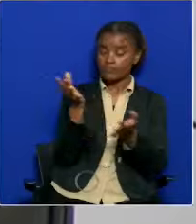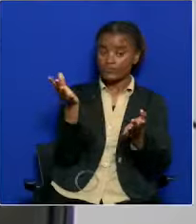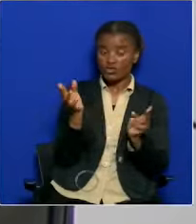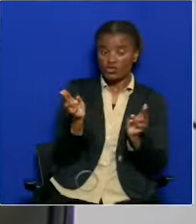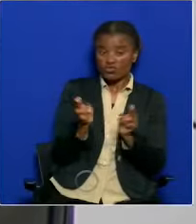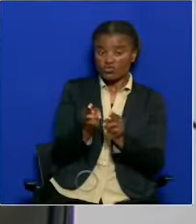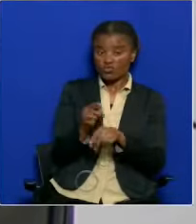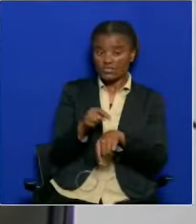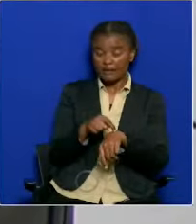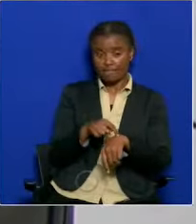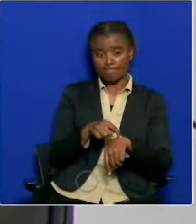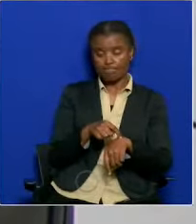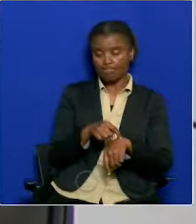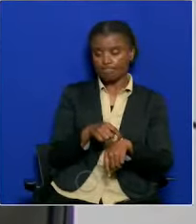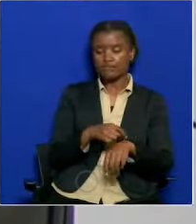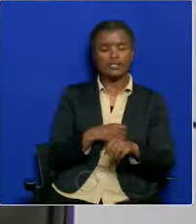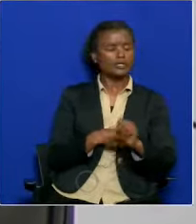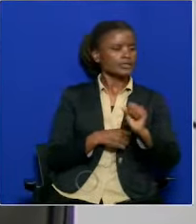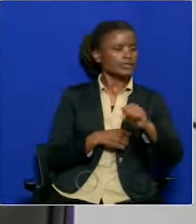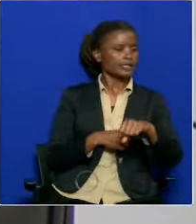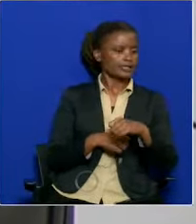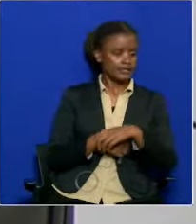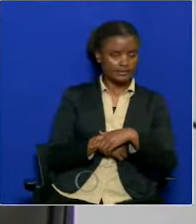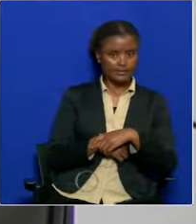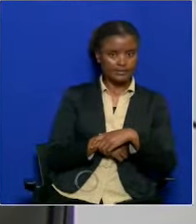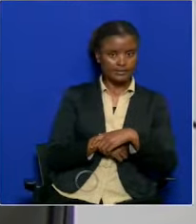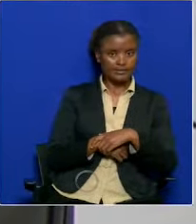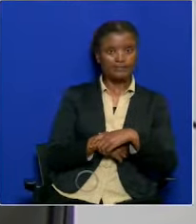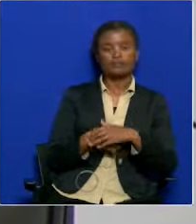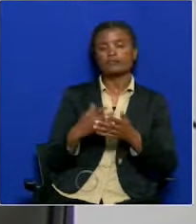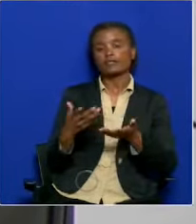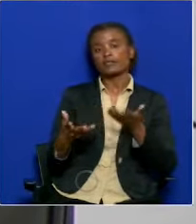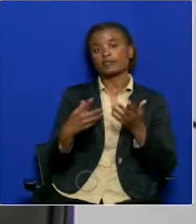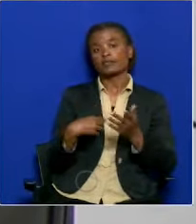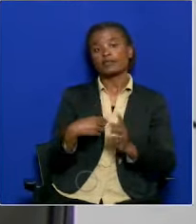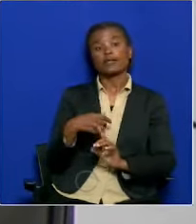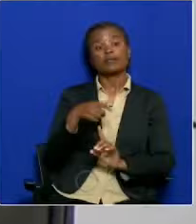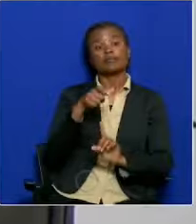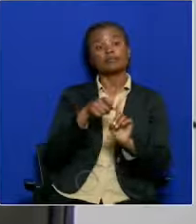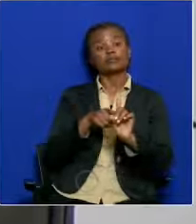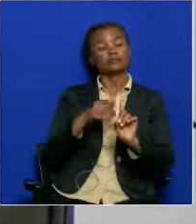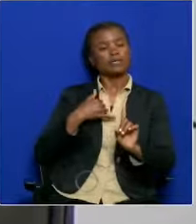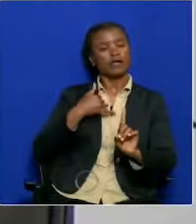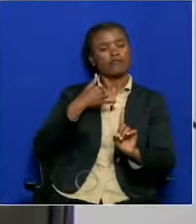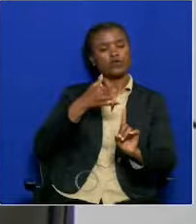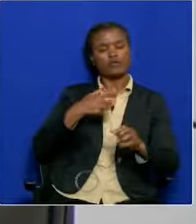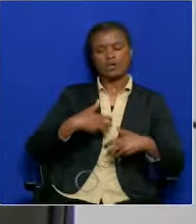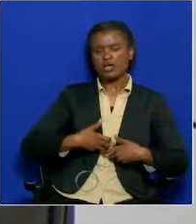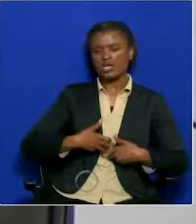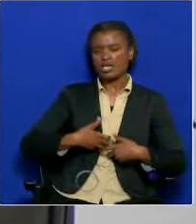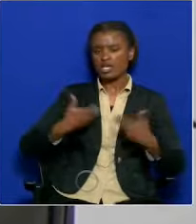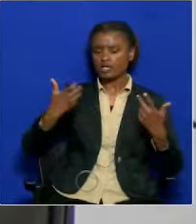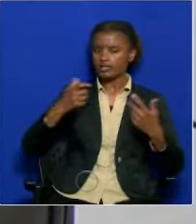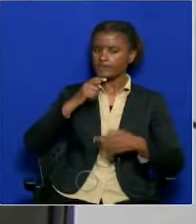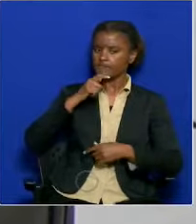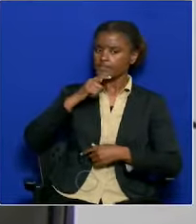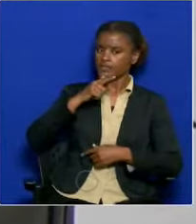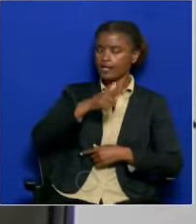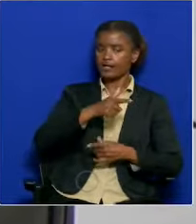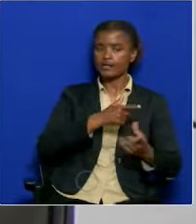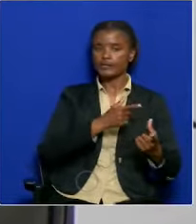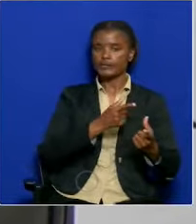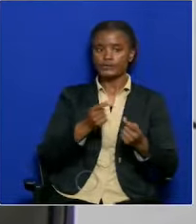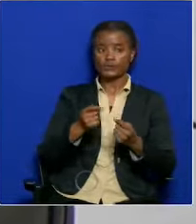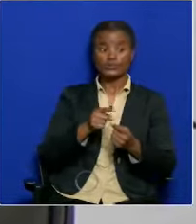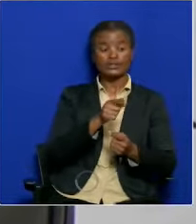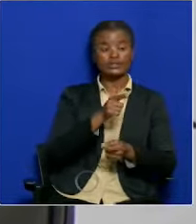Yes. I phoned somebody, I'm angry, I'm telling him about what he has done. He's telling me he's going to